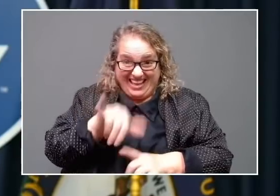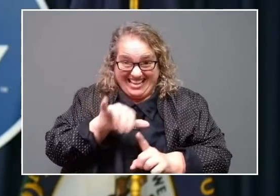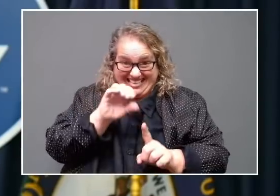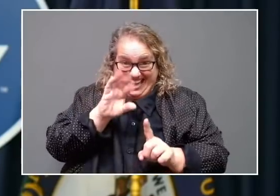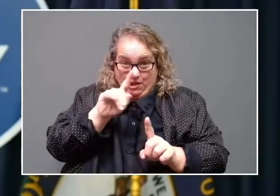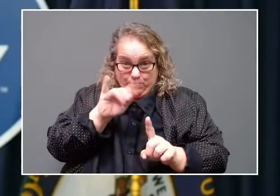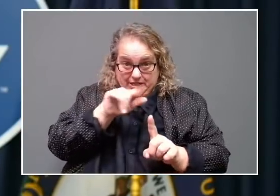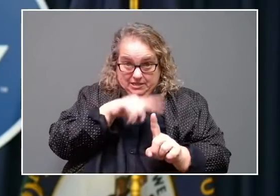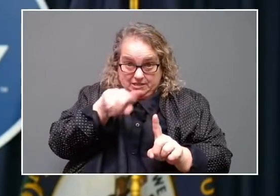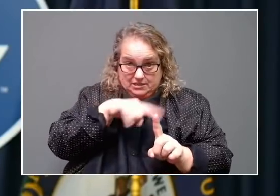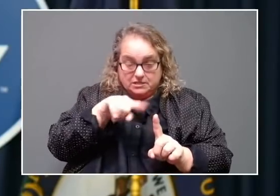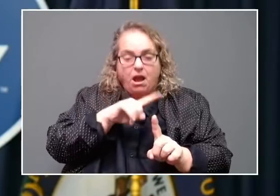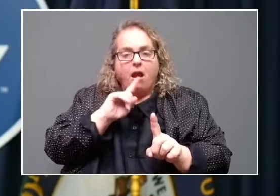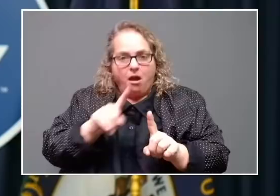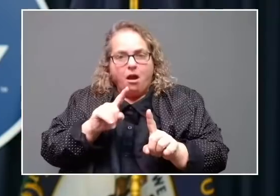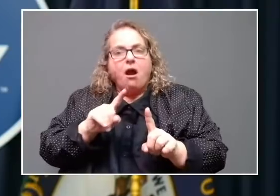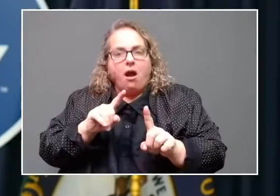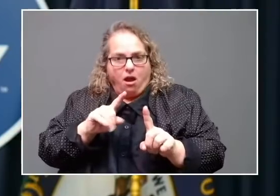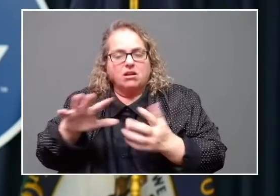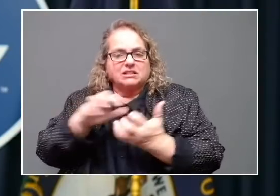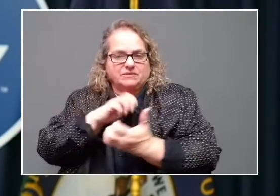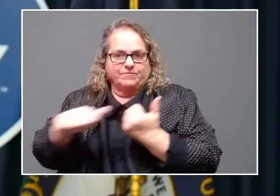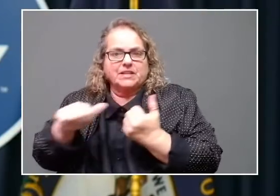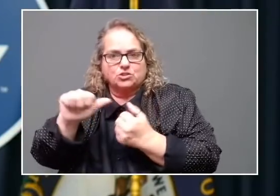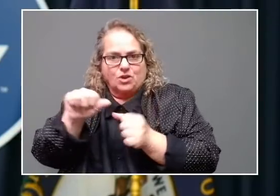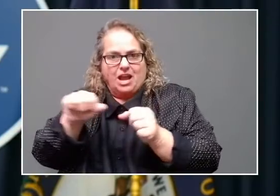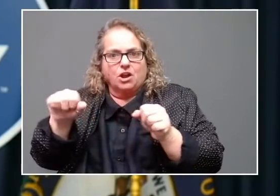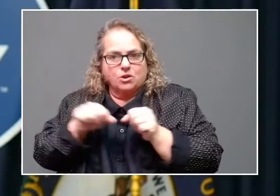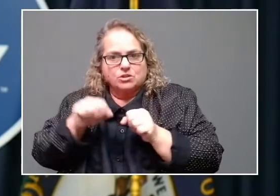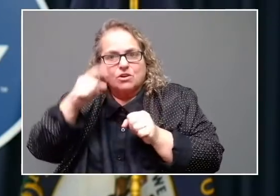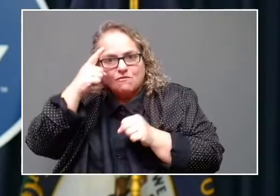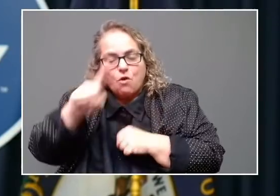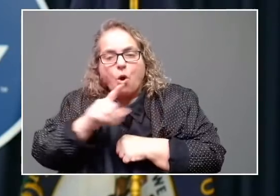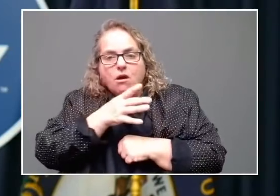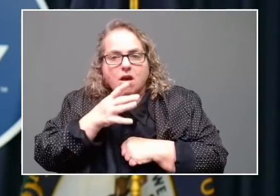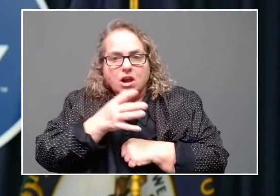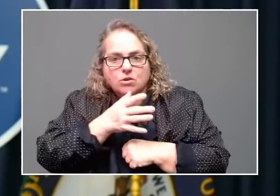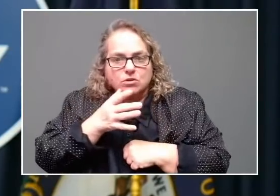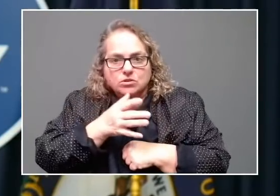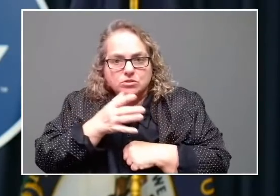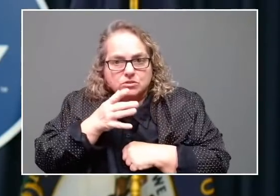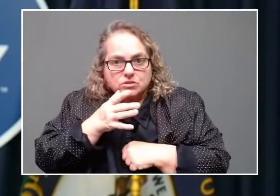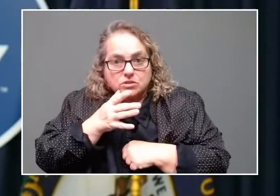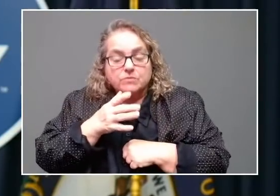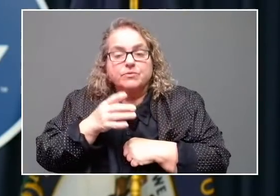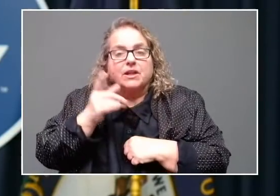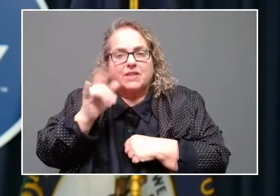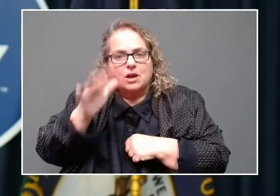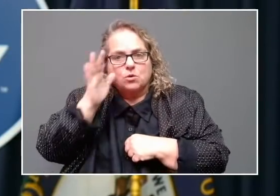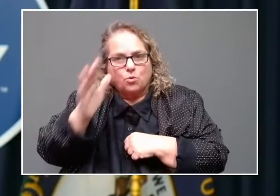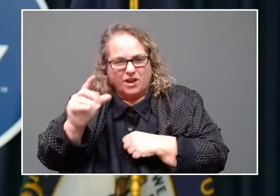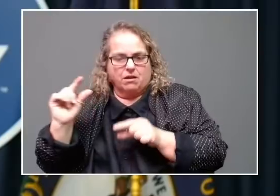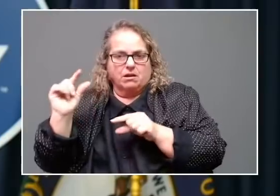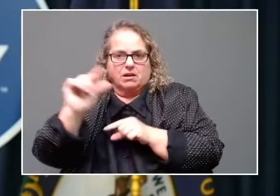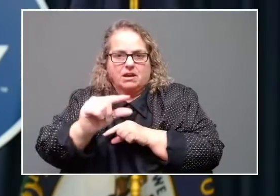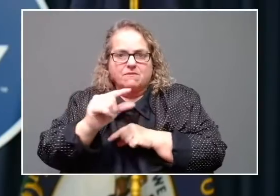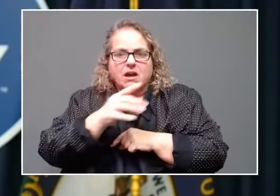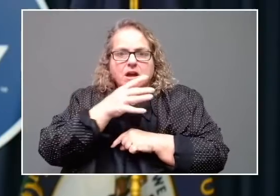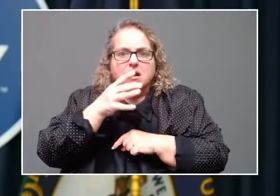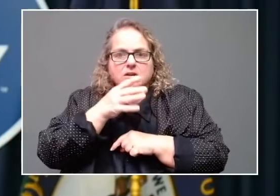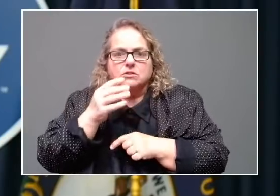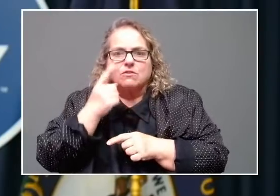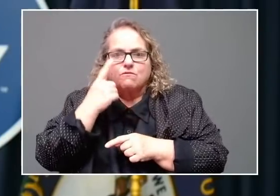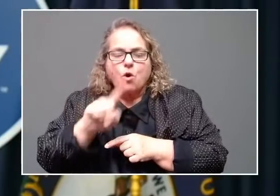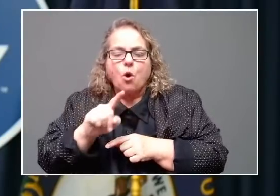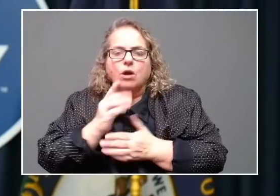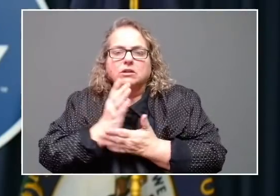natural disaster areas for agriculture. The secretarial disaster designation will expand resources available for ag producers in these